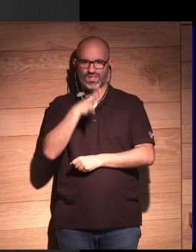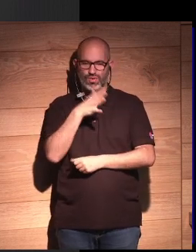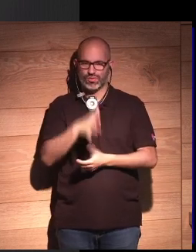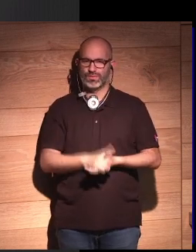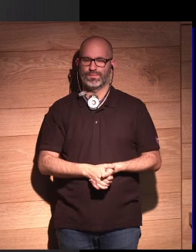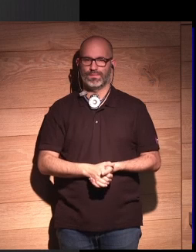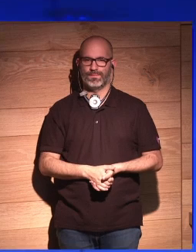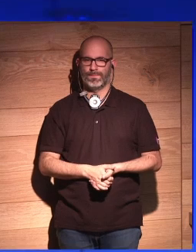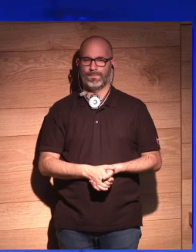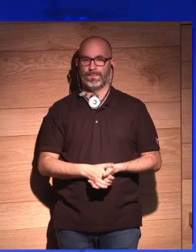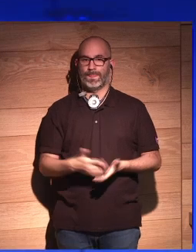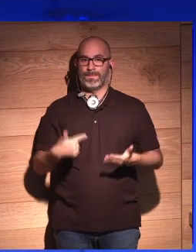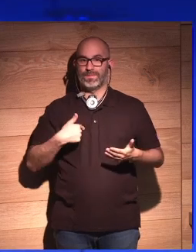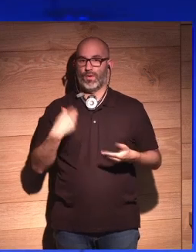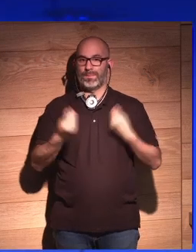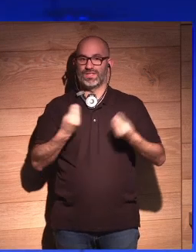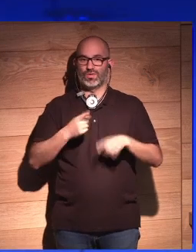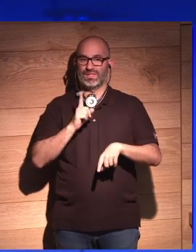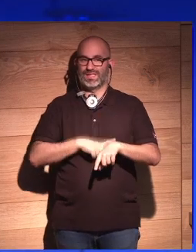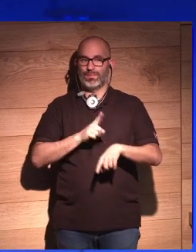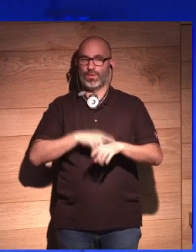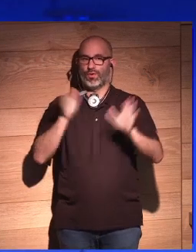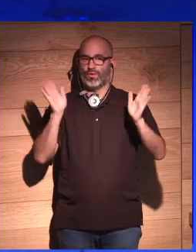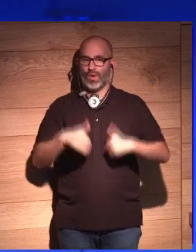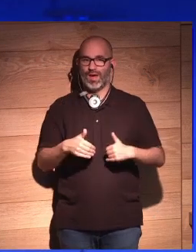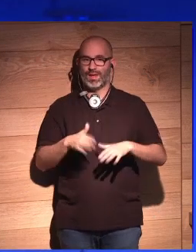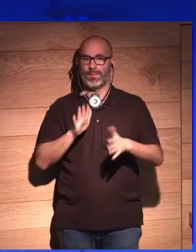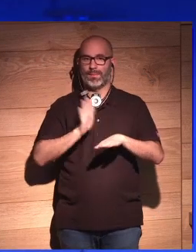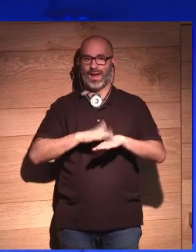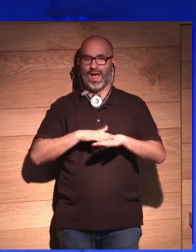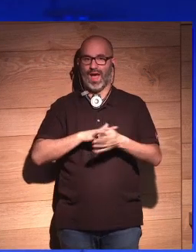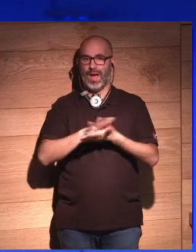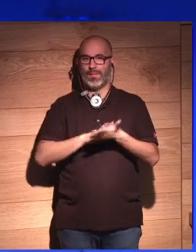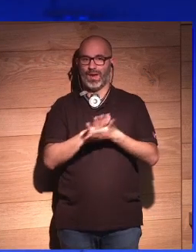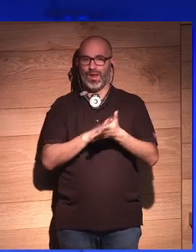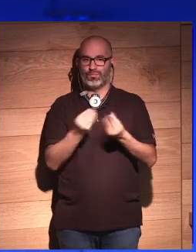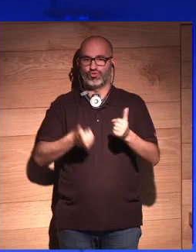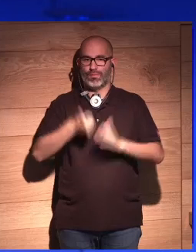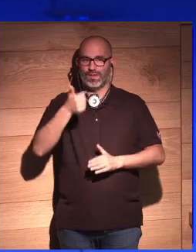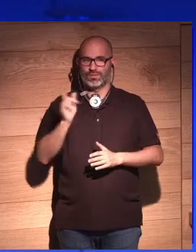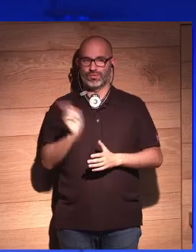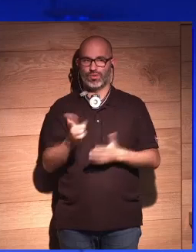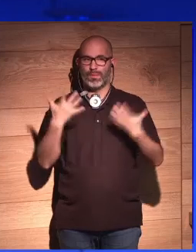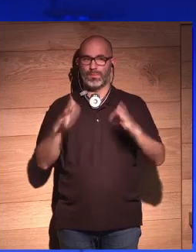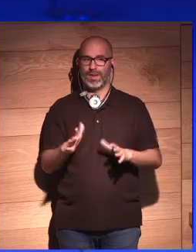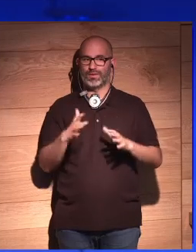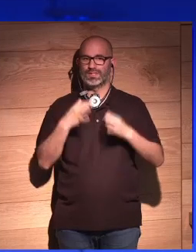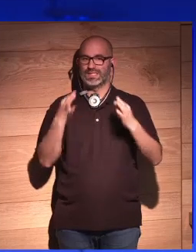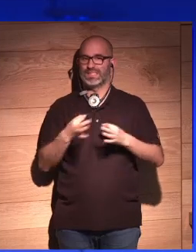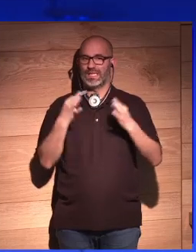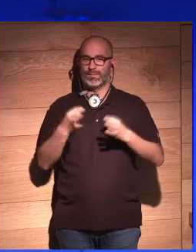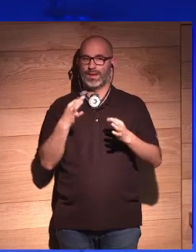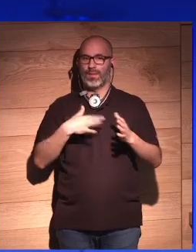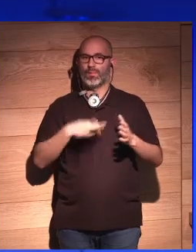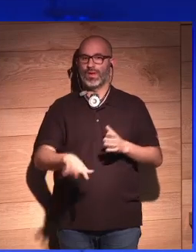I don't think I have time to talk much about, yes, but I can always come back and talk to you about some of